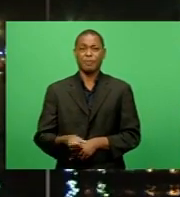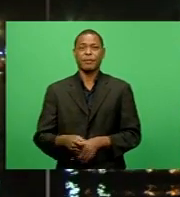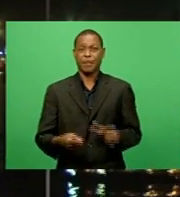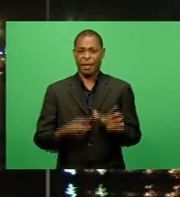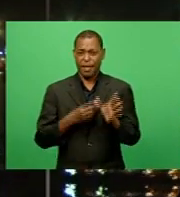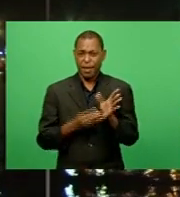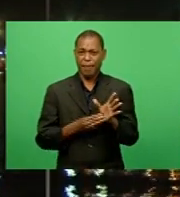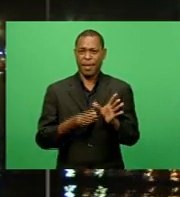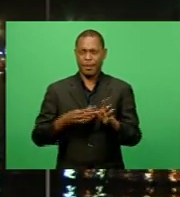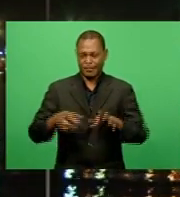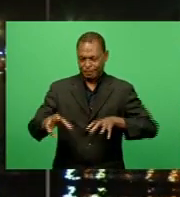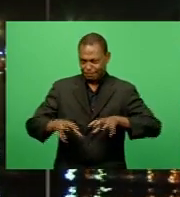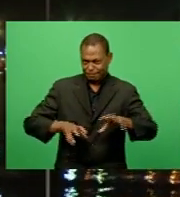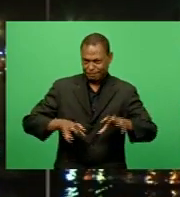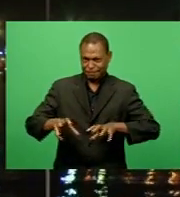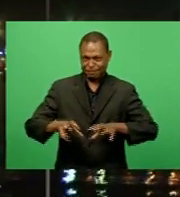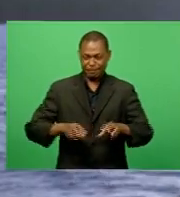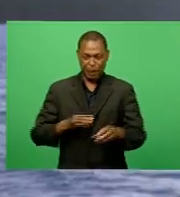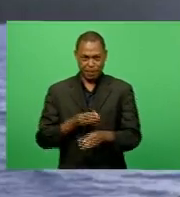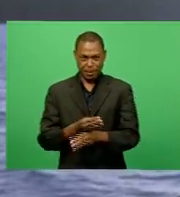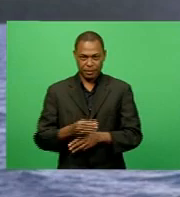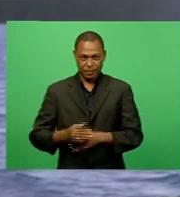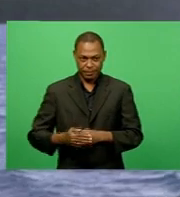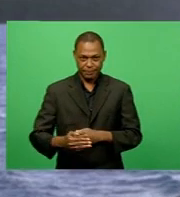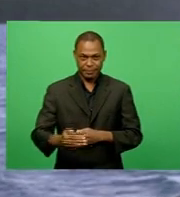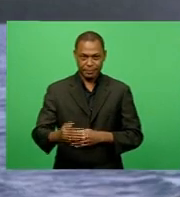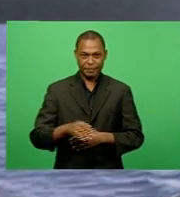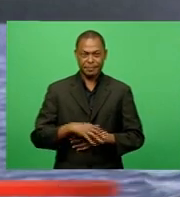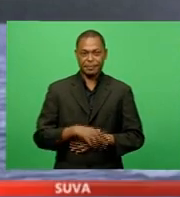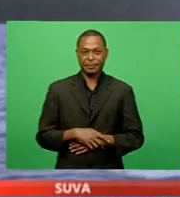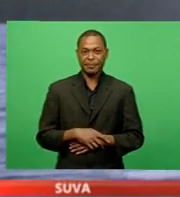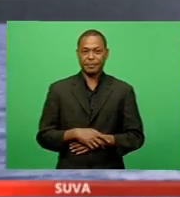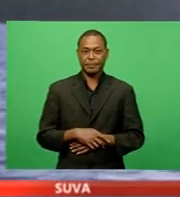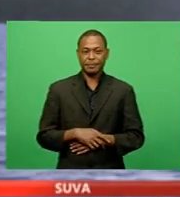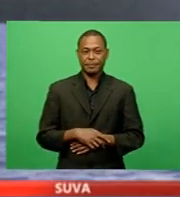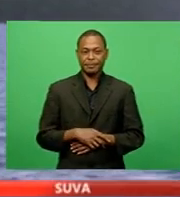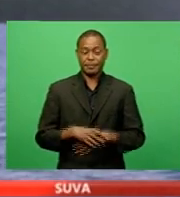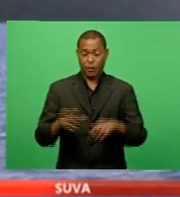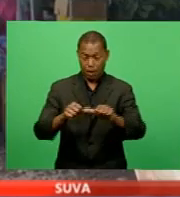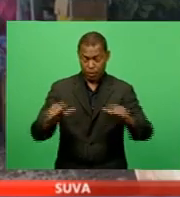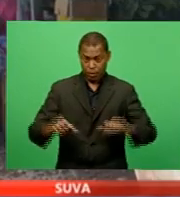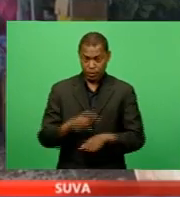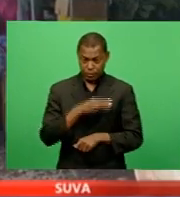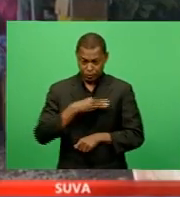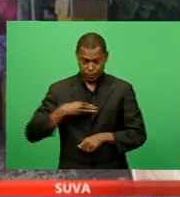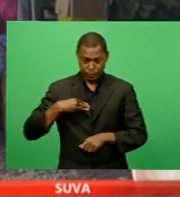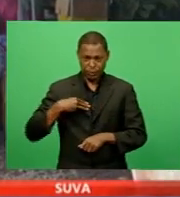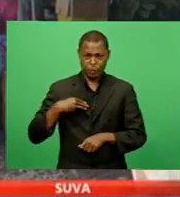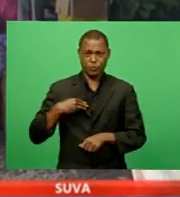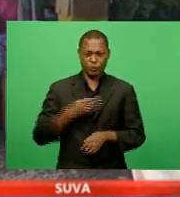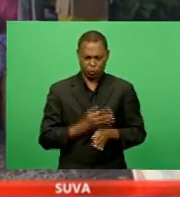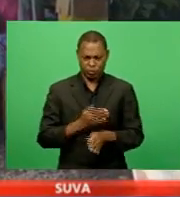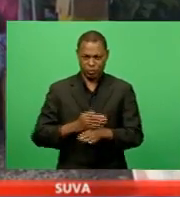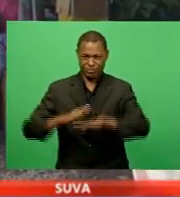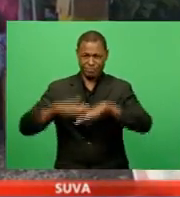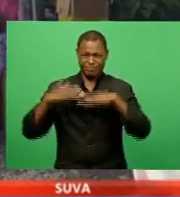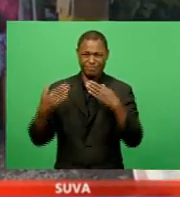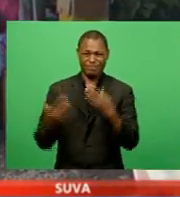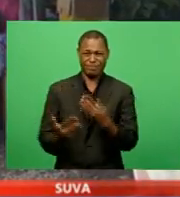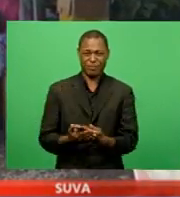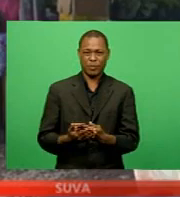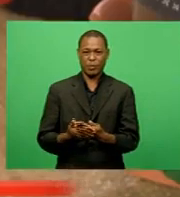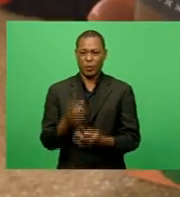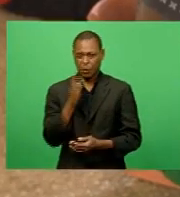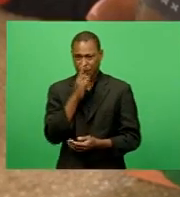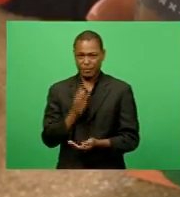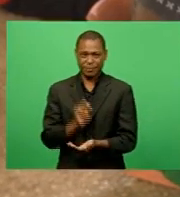AMA activity in recent months. The Agriculture Ministry is working closely with AMA and exporters to improve the